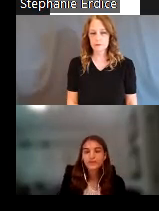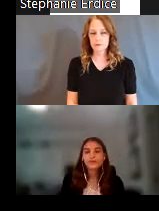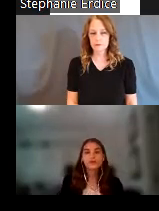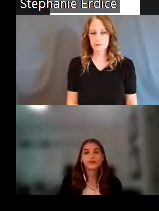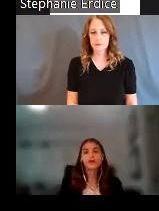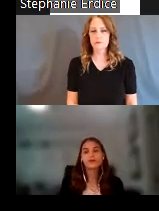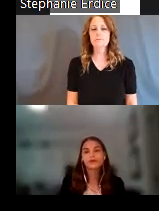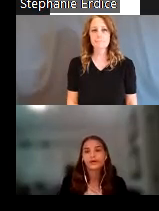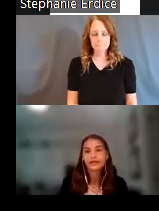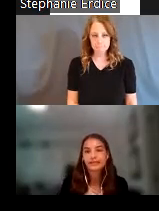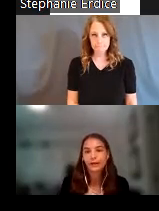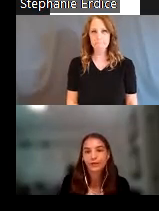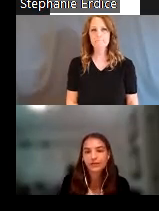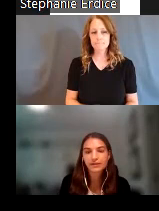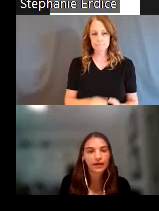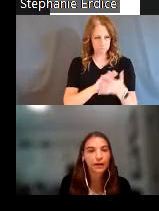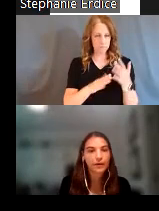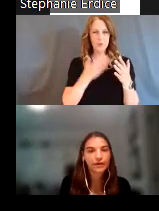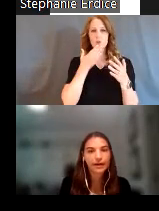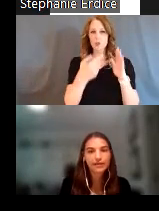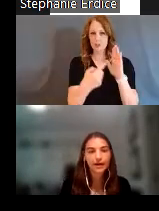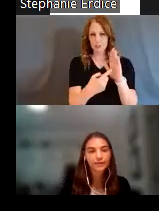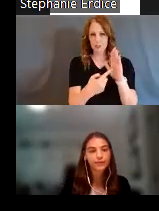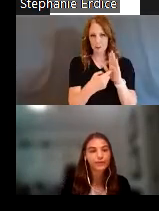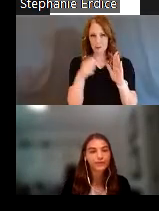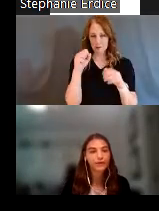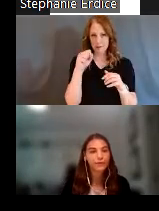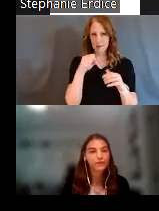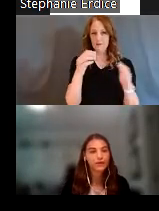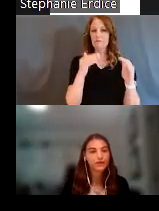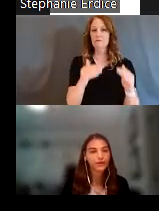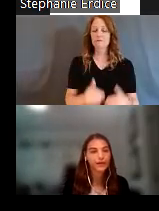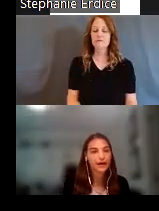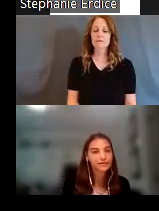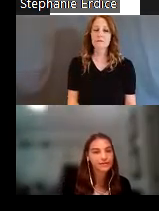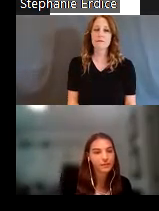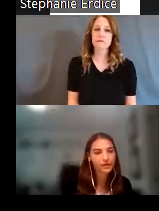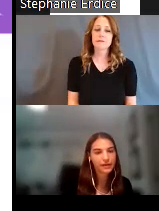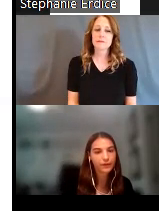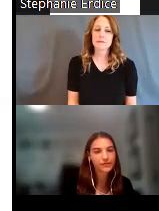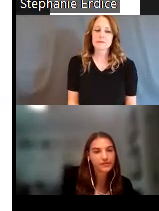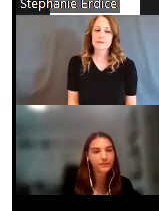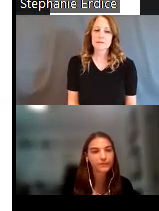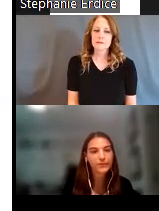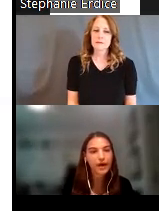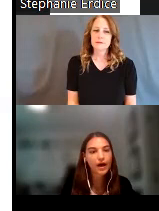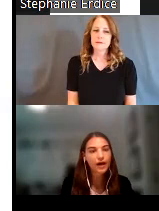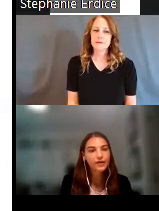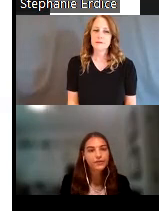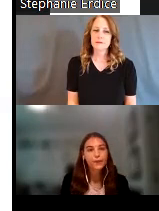Yep. So those are all great examples. Next slide, and we'll take a look at some more